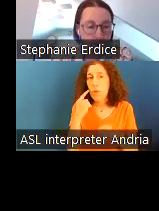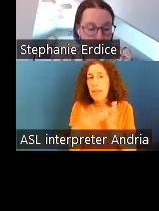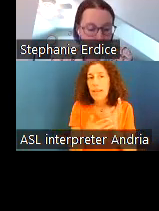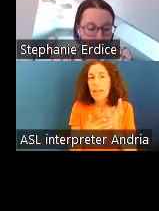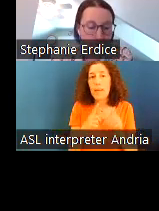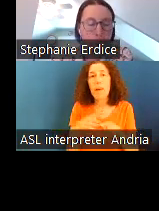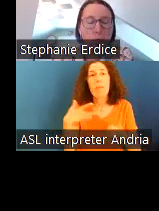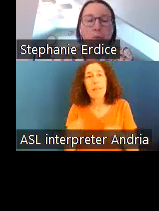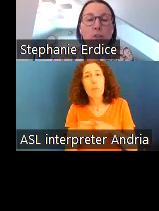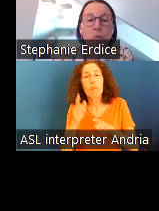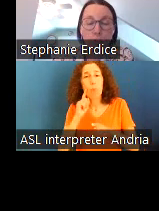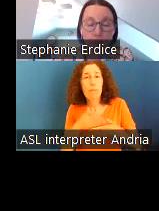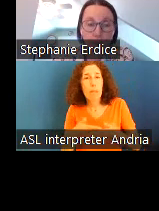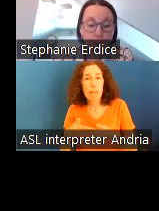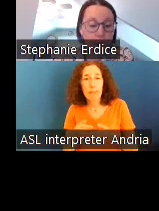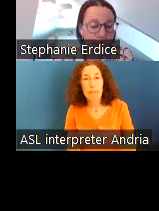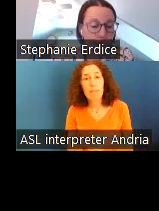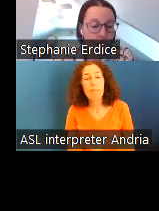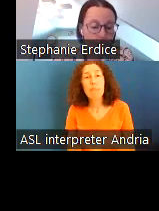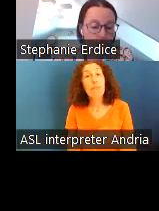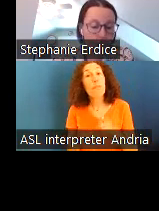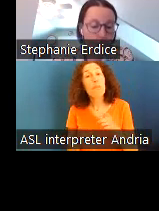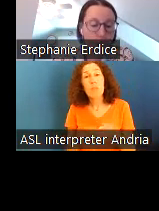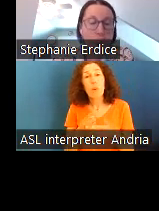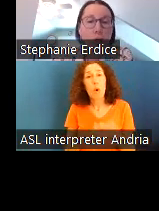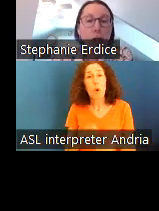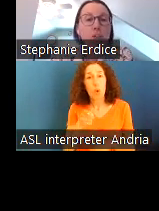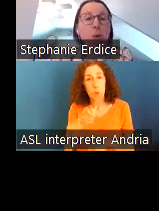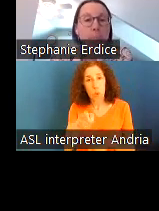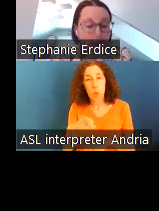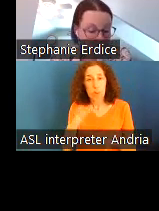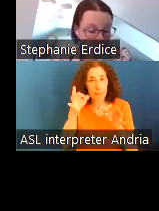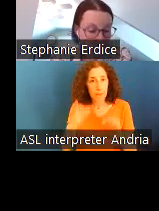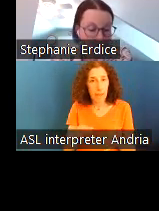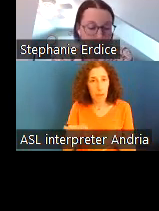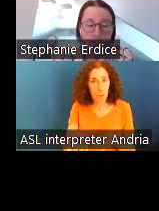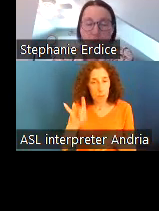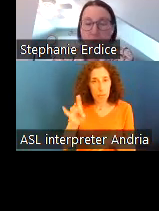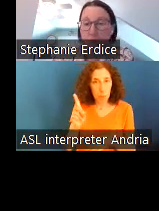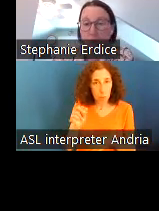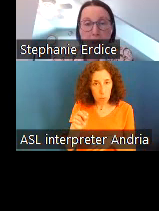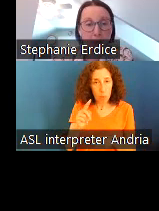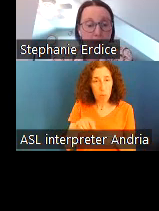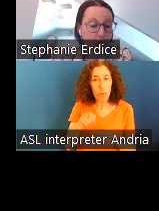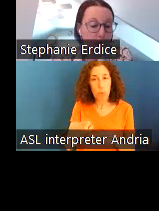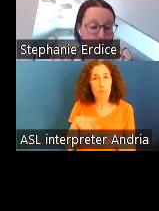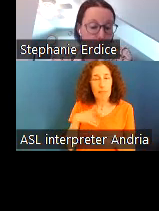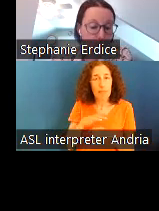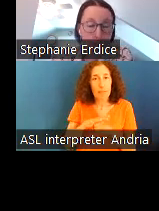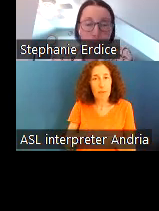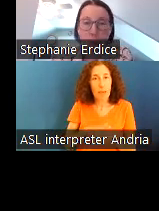we want to do, that we resort to when we're feeling stressed. So maybe it's stuff